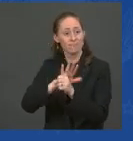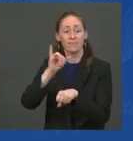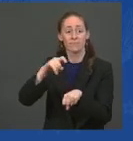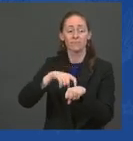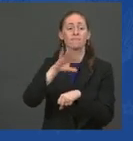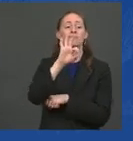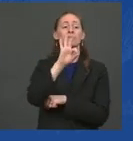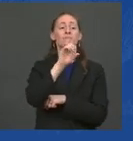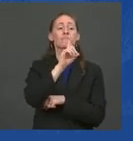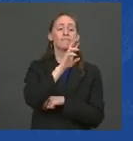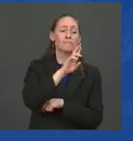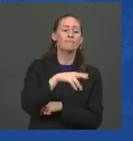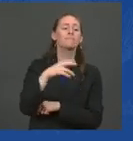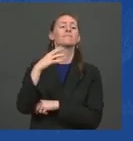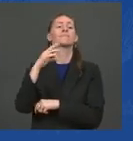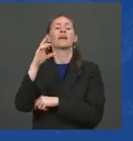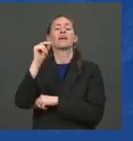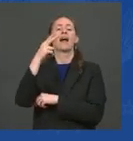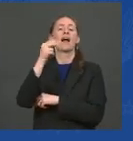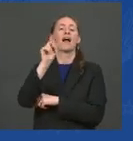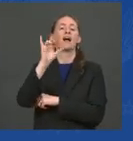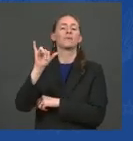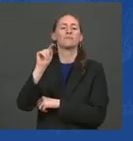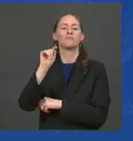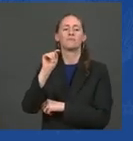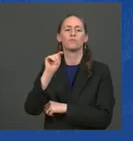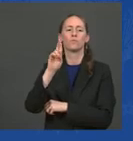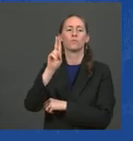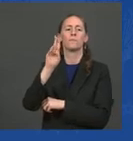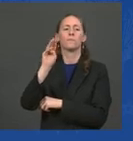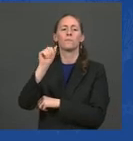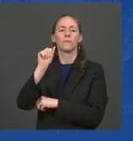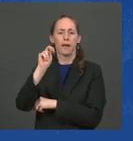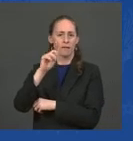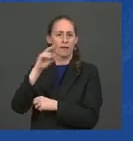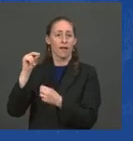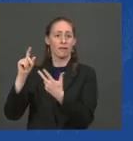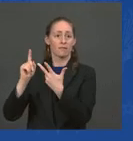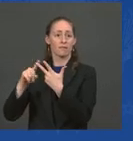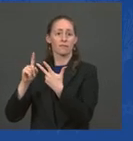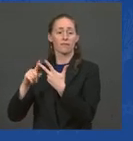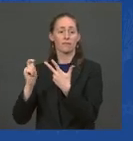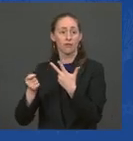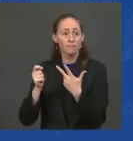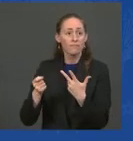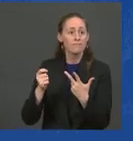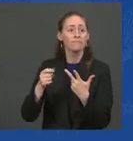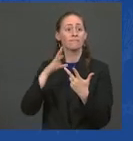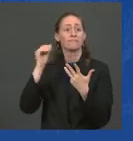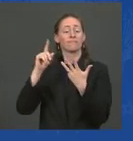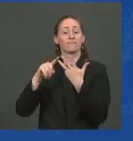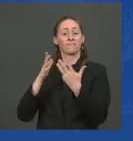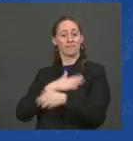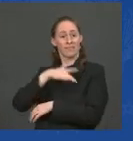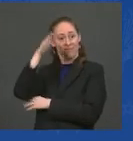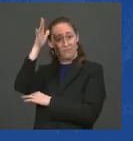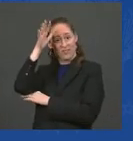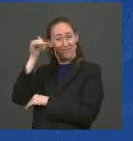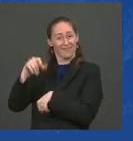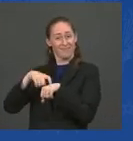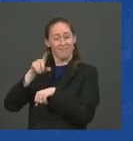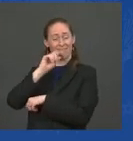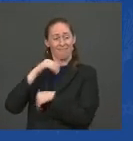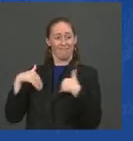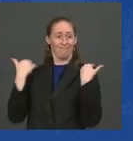and Justice Jackson understood, and what my father, as a 38-year-old Justice Department prosecutor, would come to